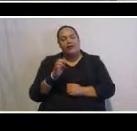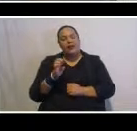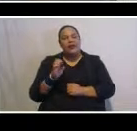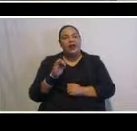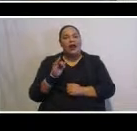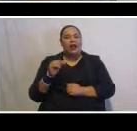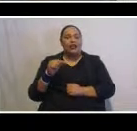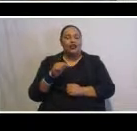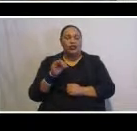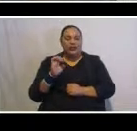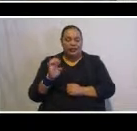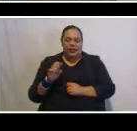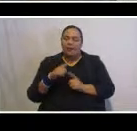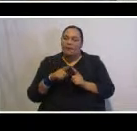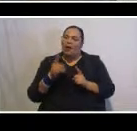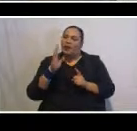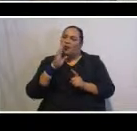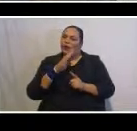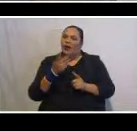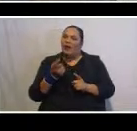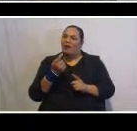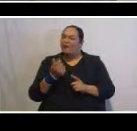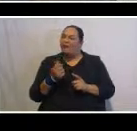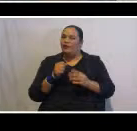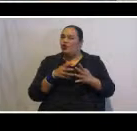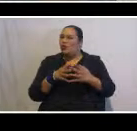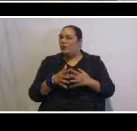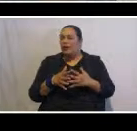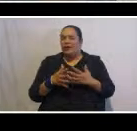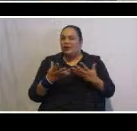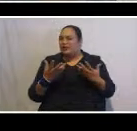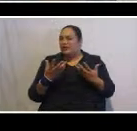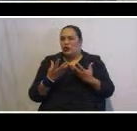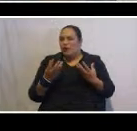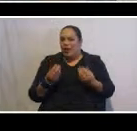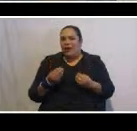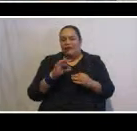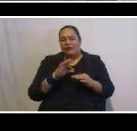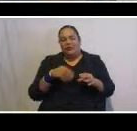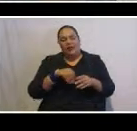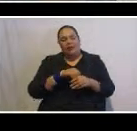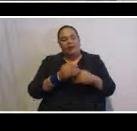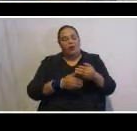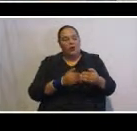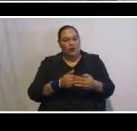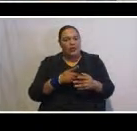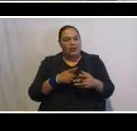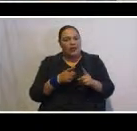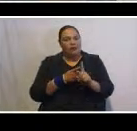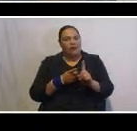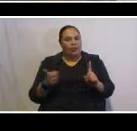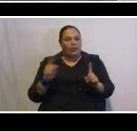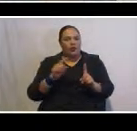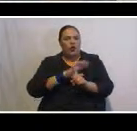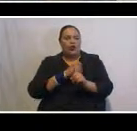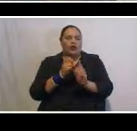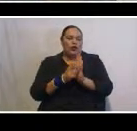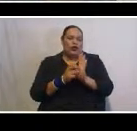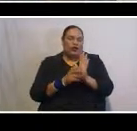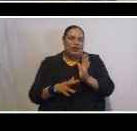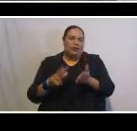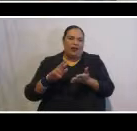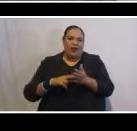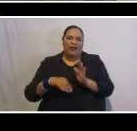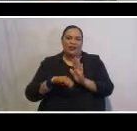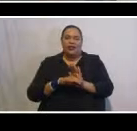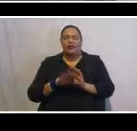EIUG, there's a lack of transparency in this process, which contradicts the Energy Regulatory Act,